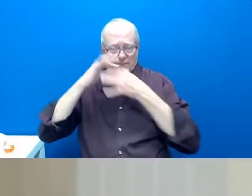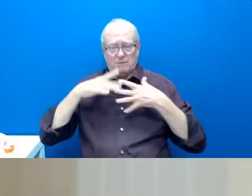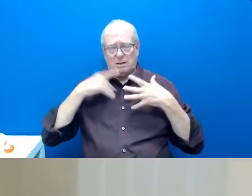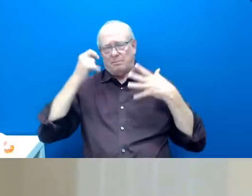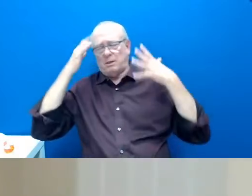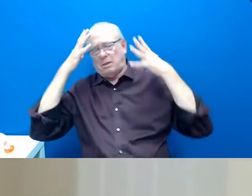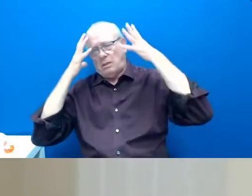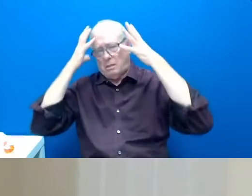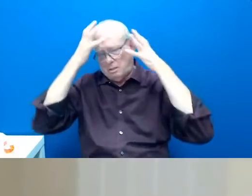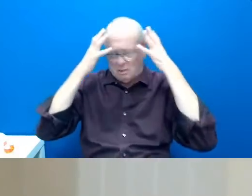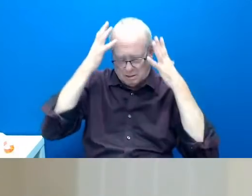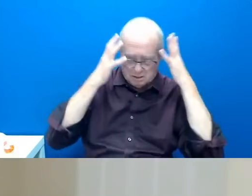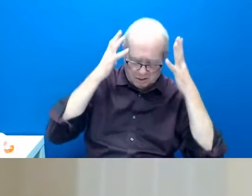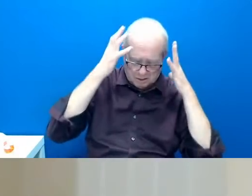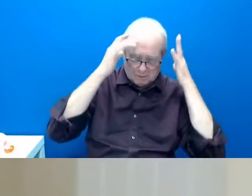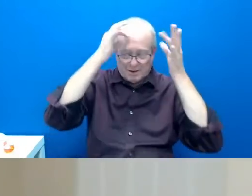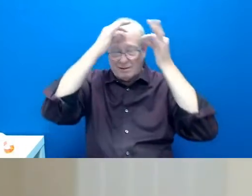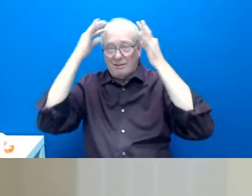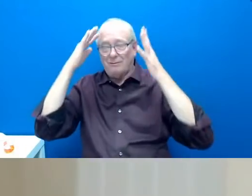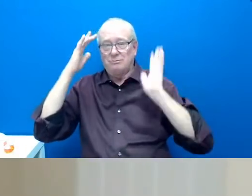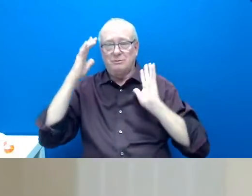and